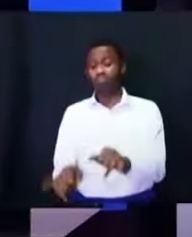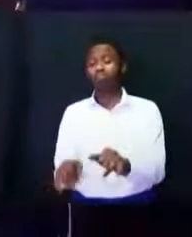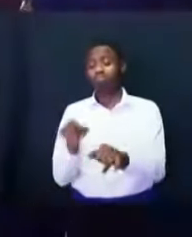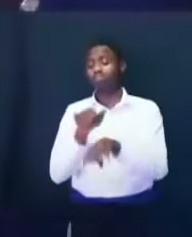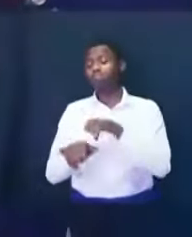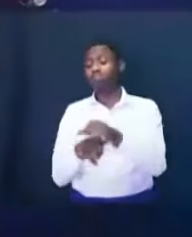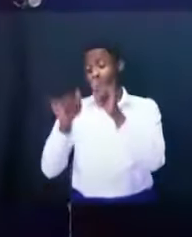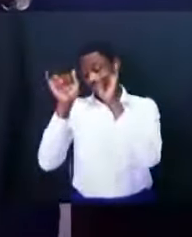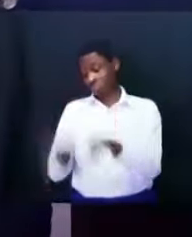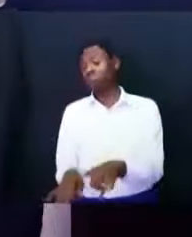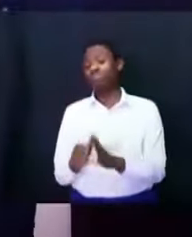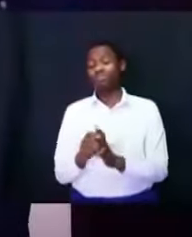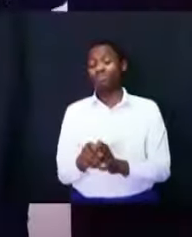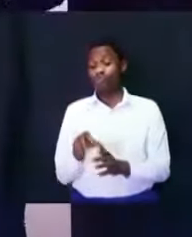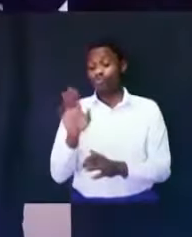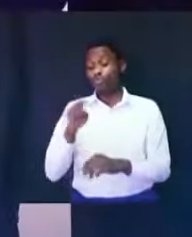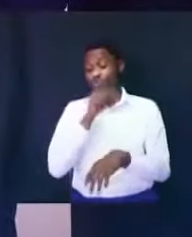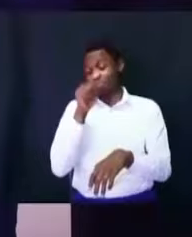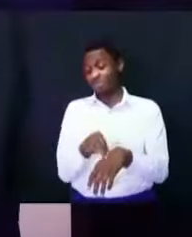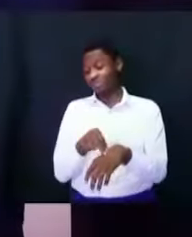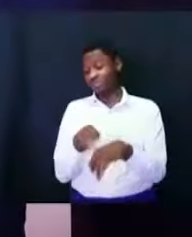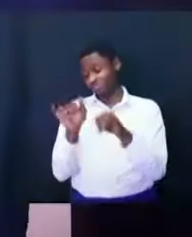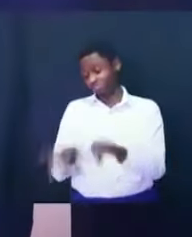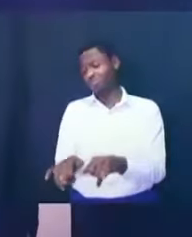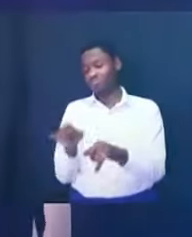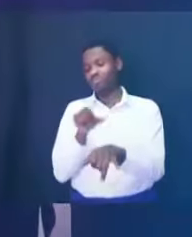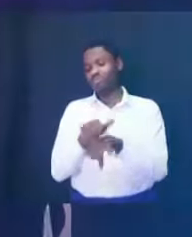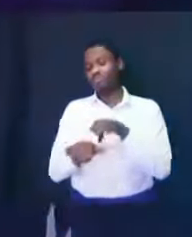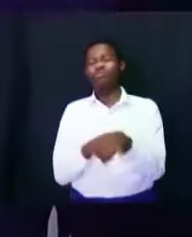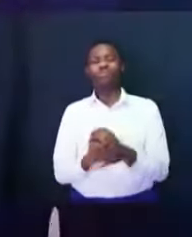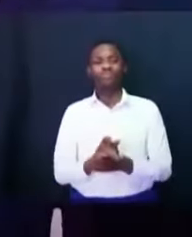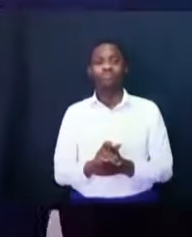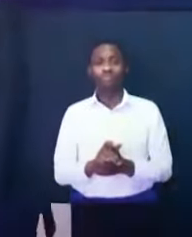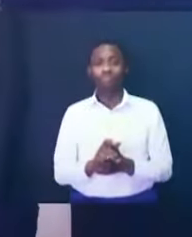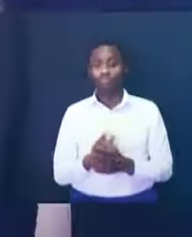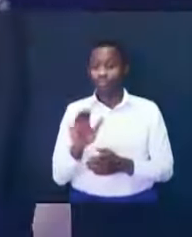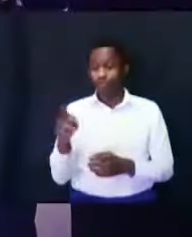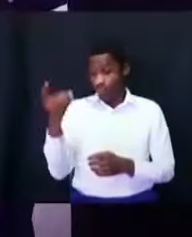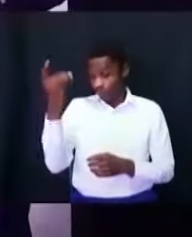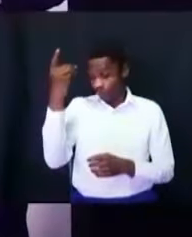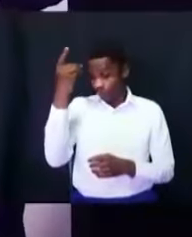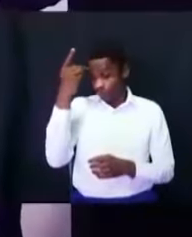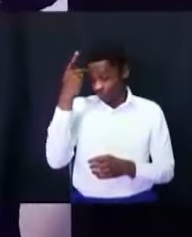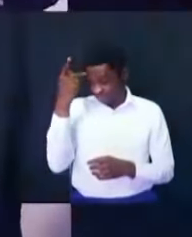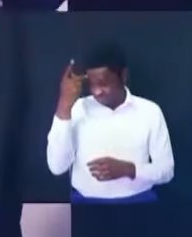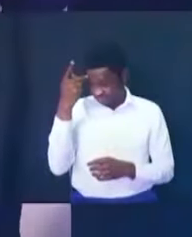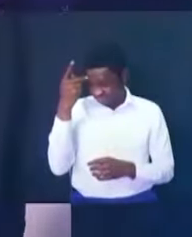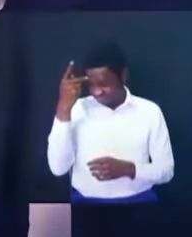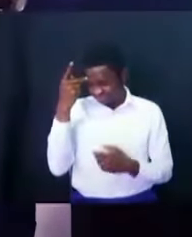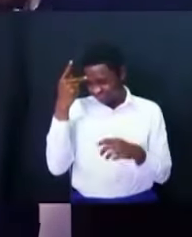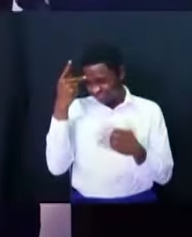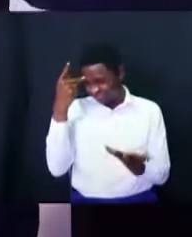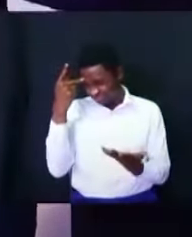his nature the purpose is to deceive and bring many Nation people to